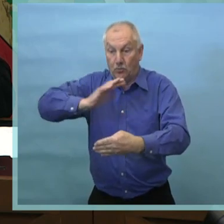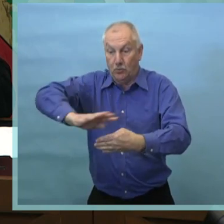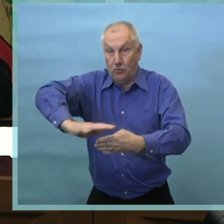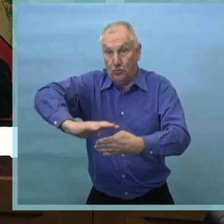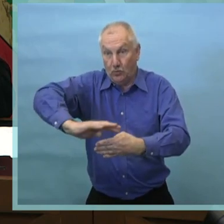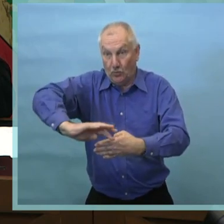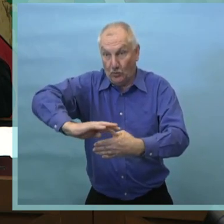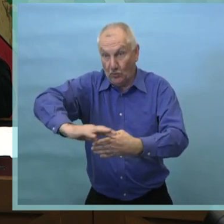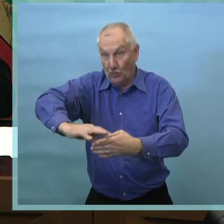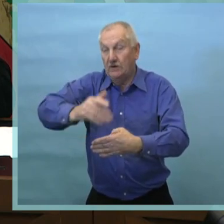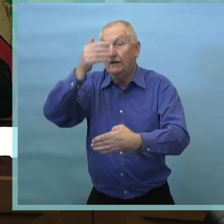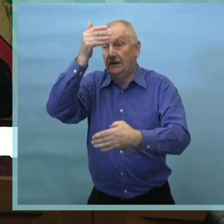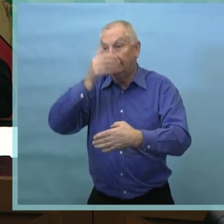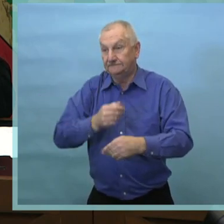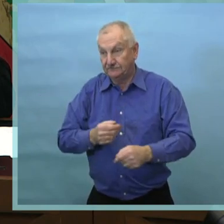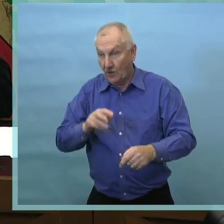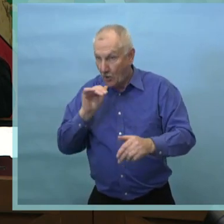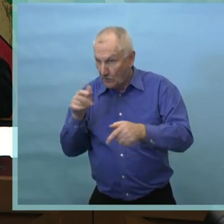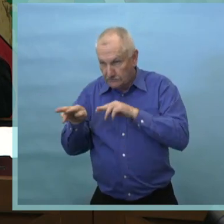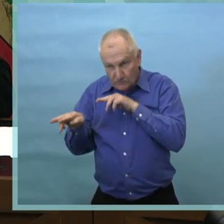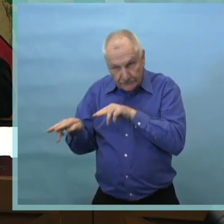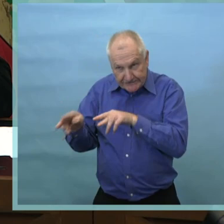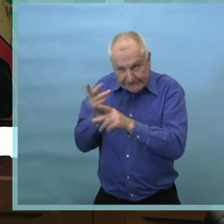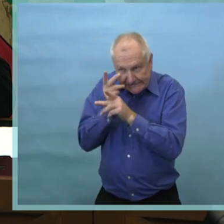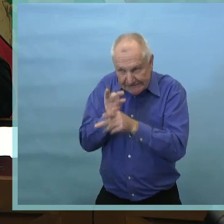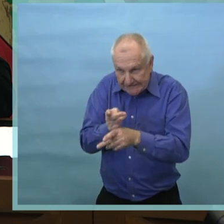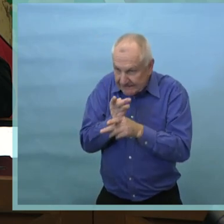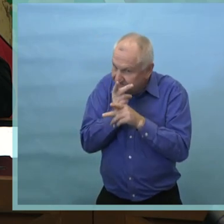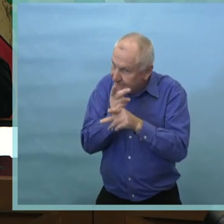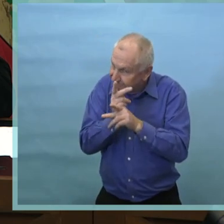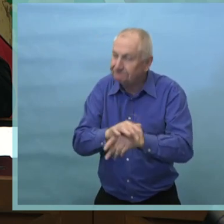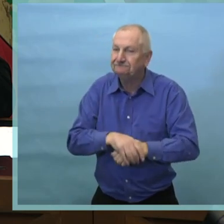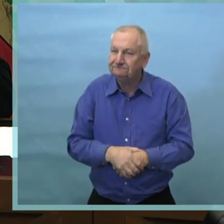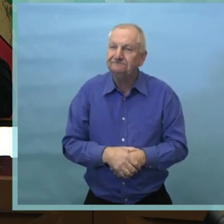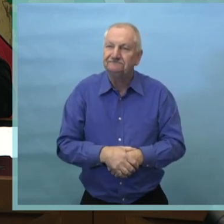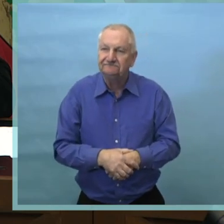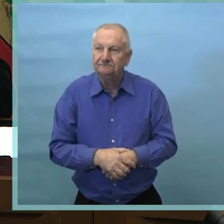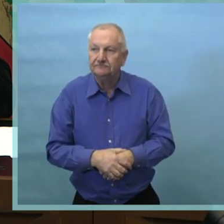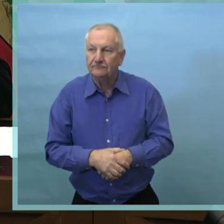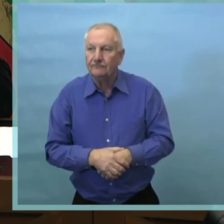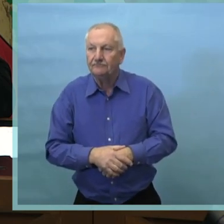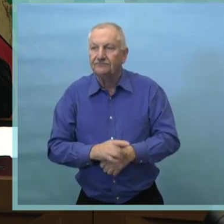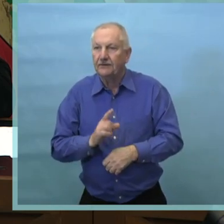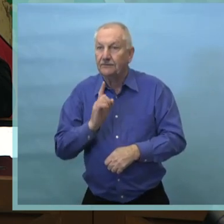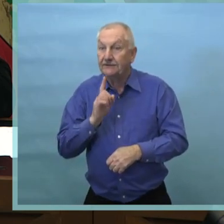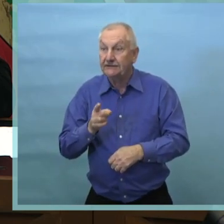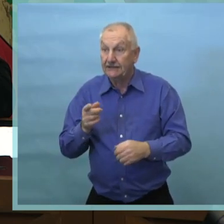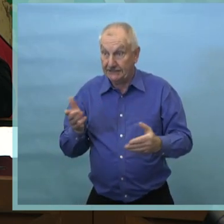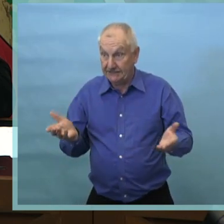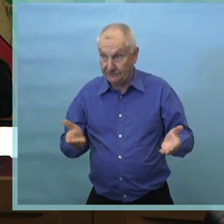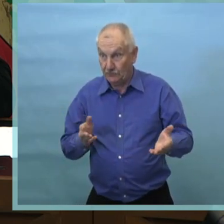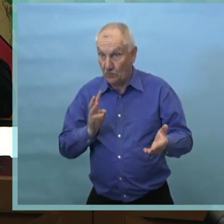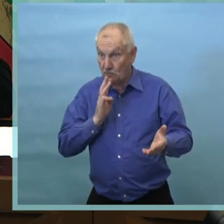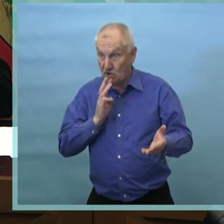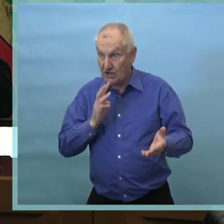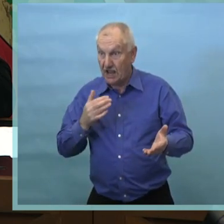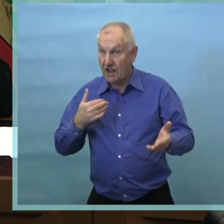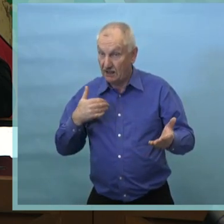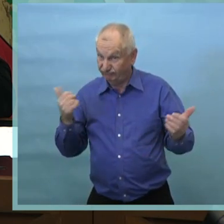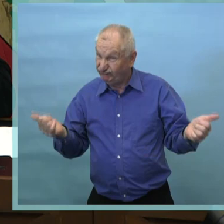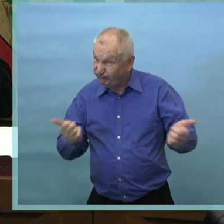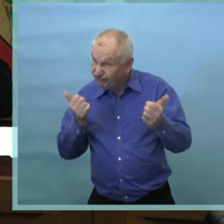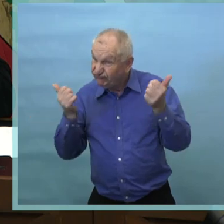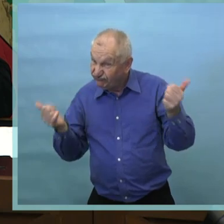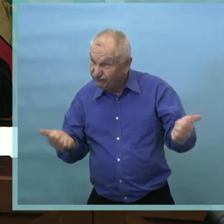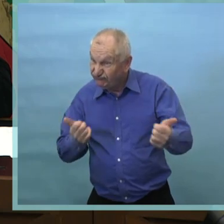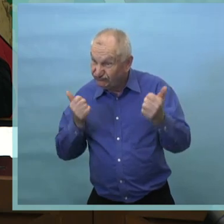really careful when it comes to the Red River. We take an awful lot of water in, basically the size of two European countries.